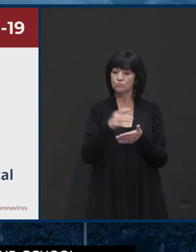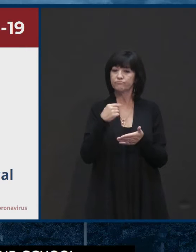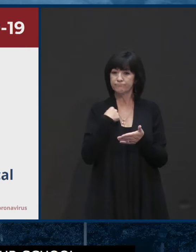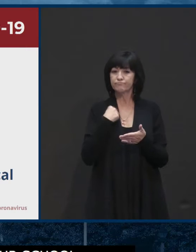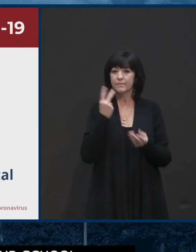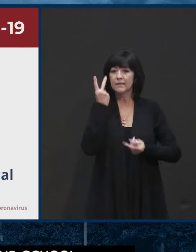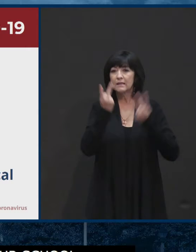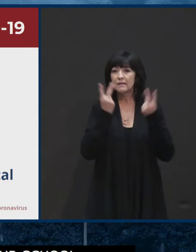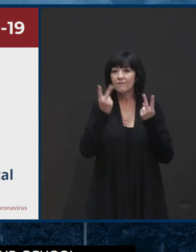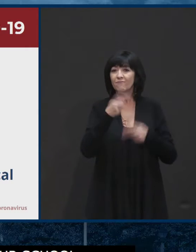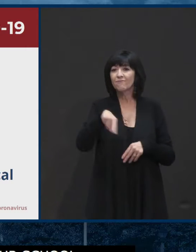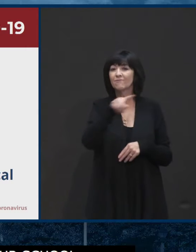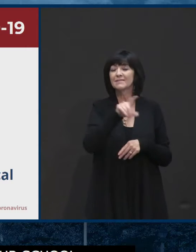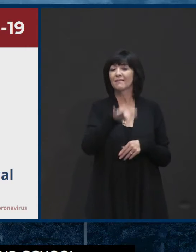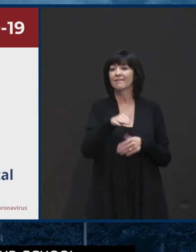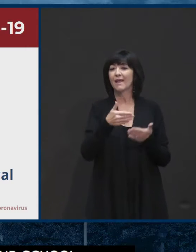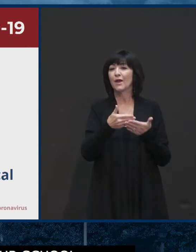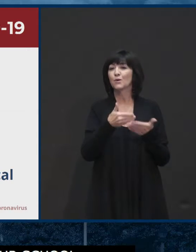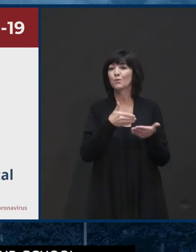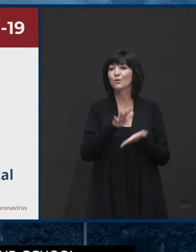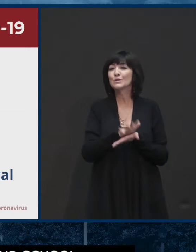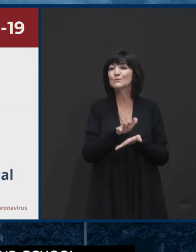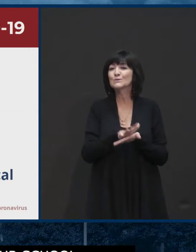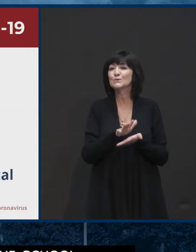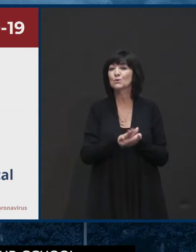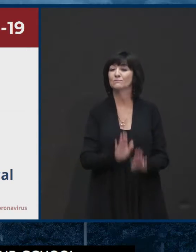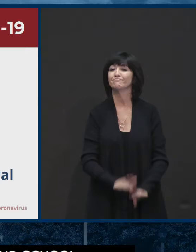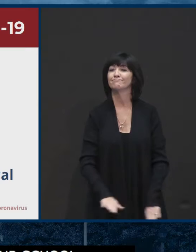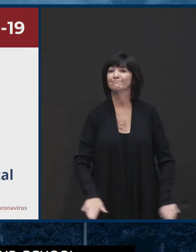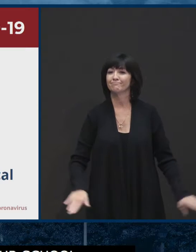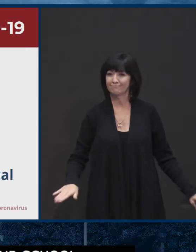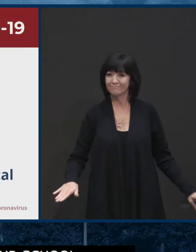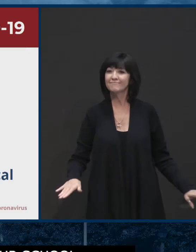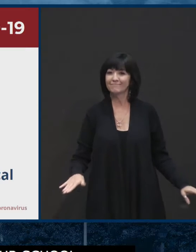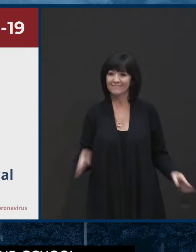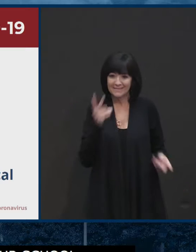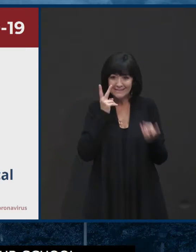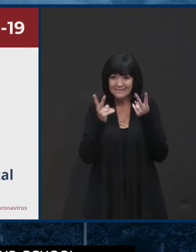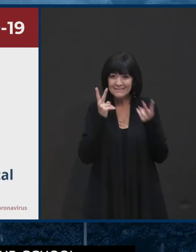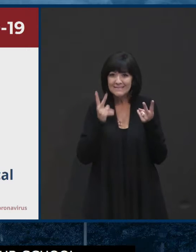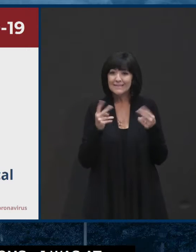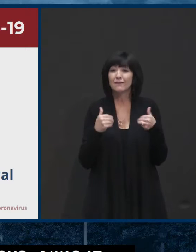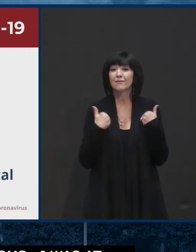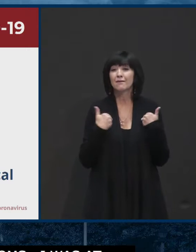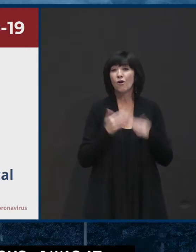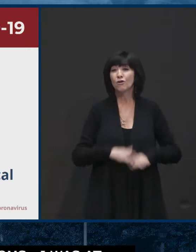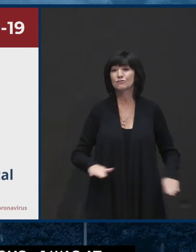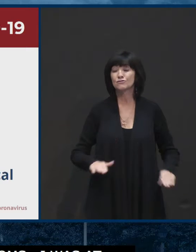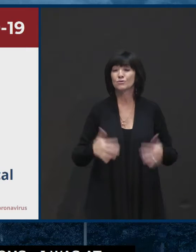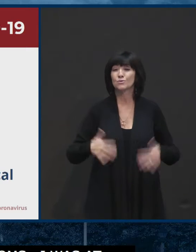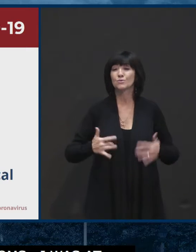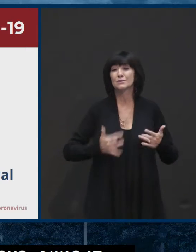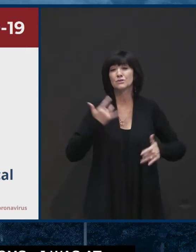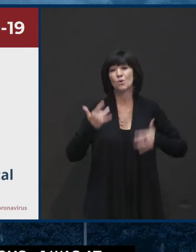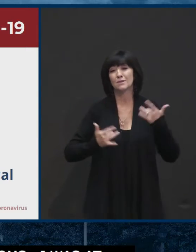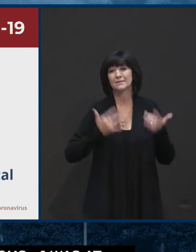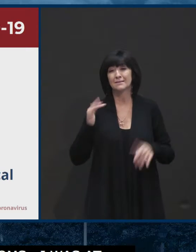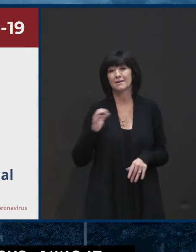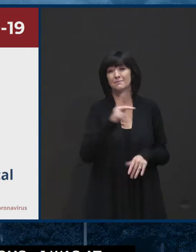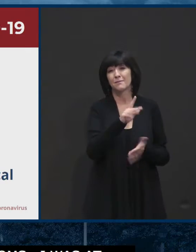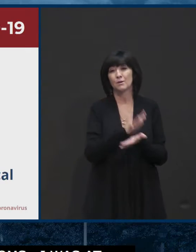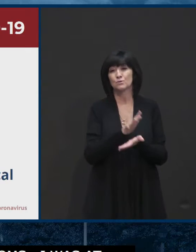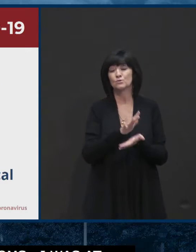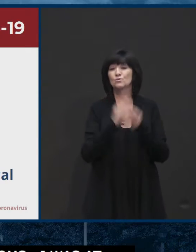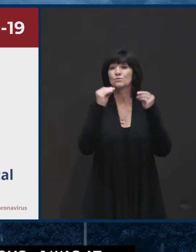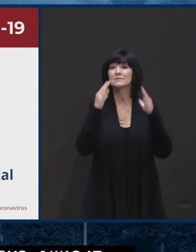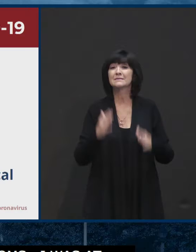saw the little ones coming back, preschool children, so excited to be back in school, and their teachers so excited to have them there, all